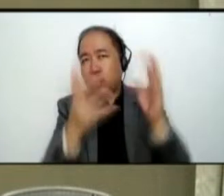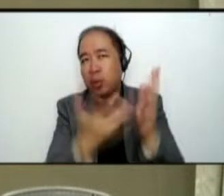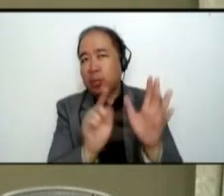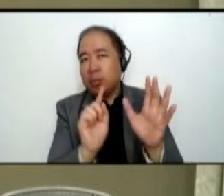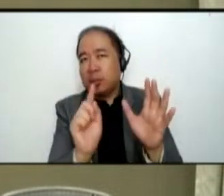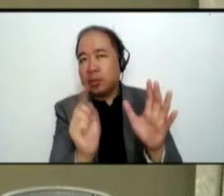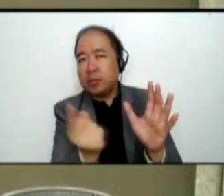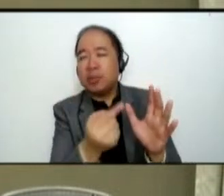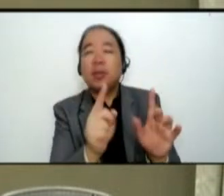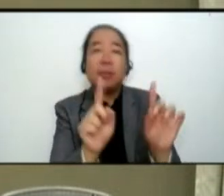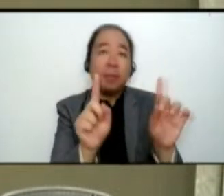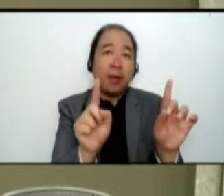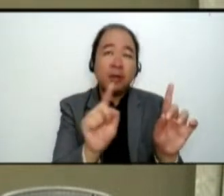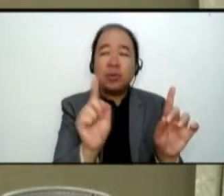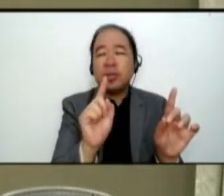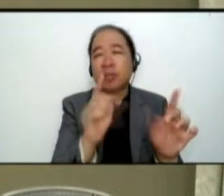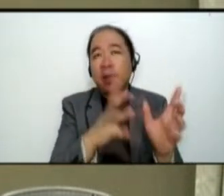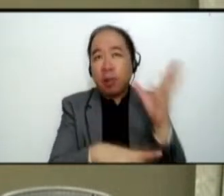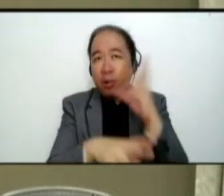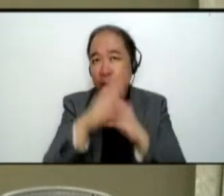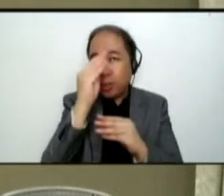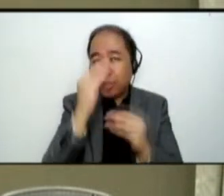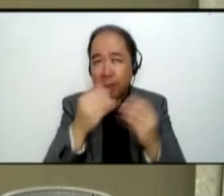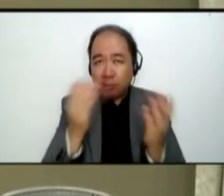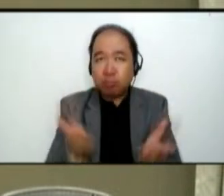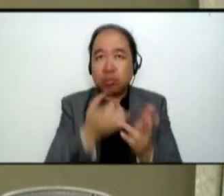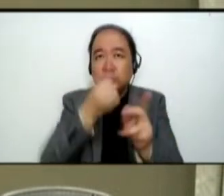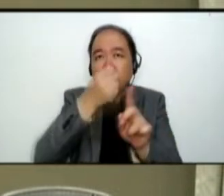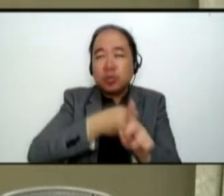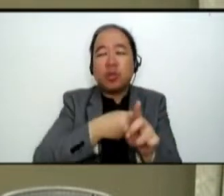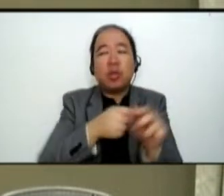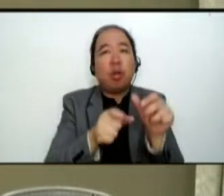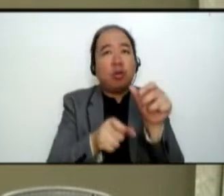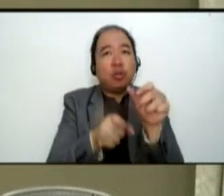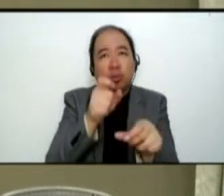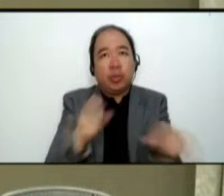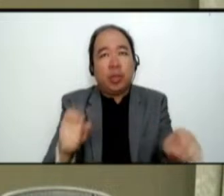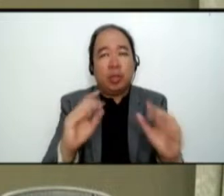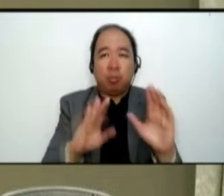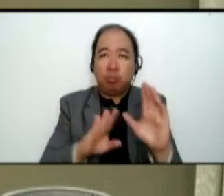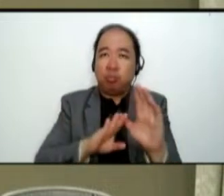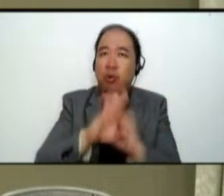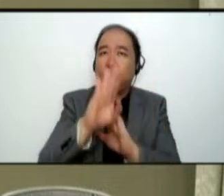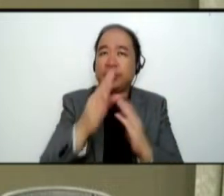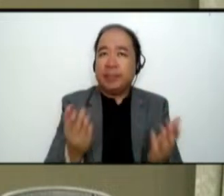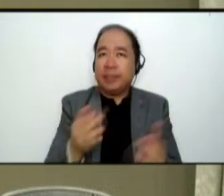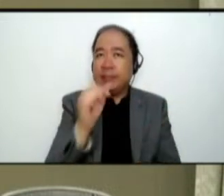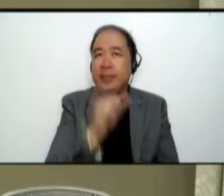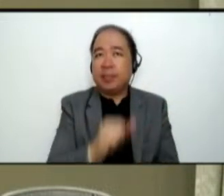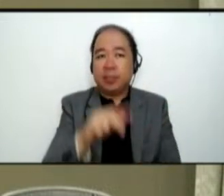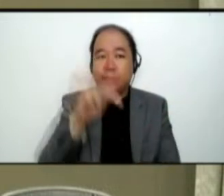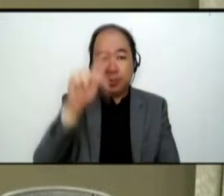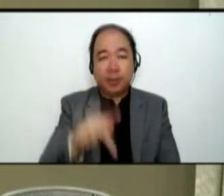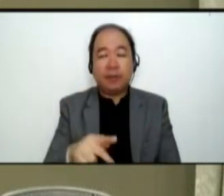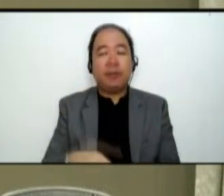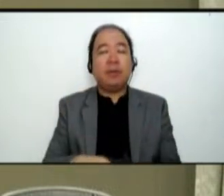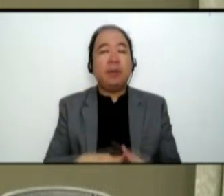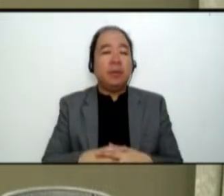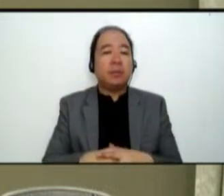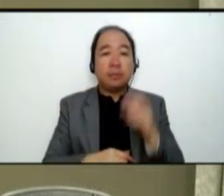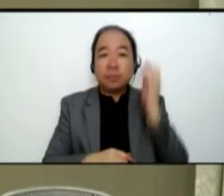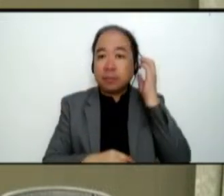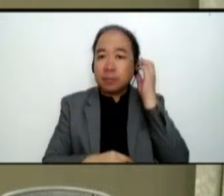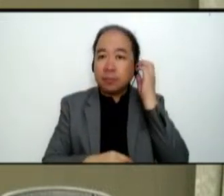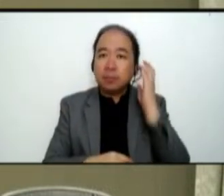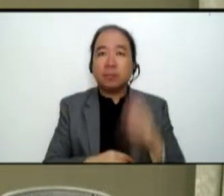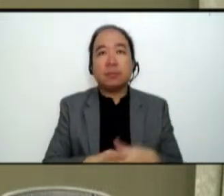of advancing social progress in Asia and the Pacific? Over to you. So I think whether it's digital soup or